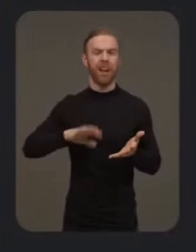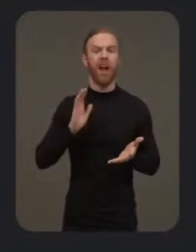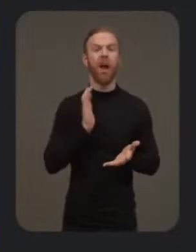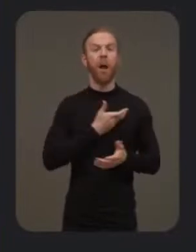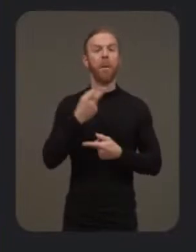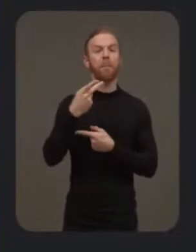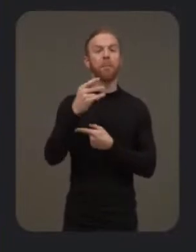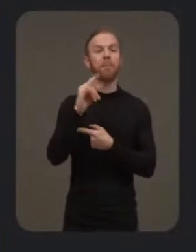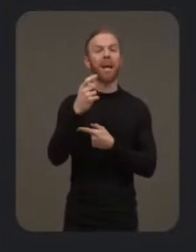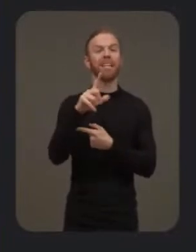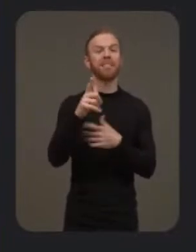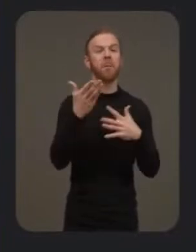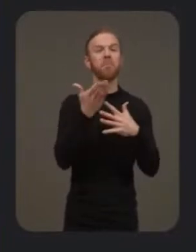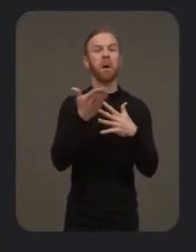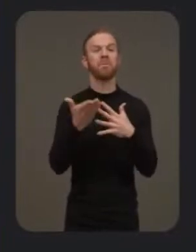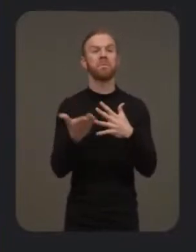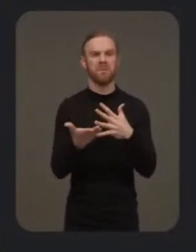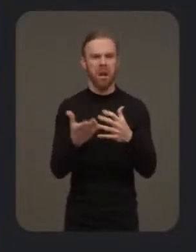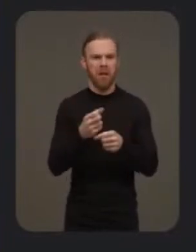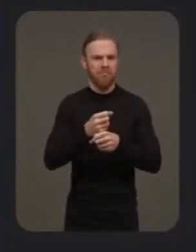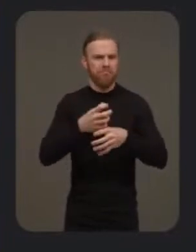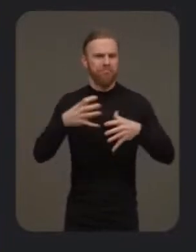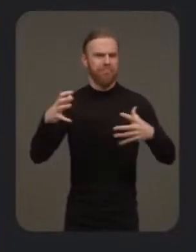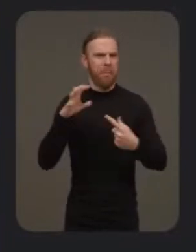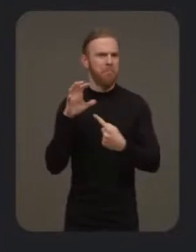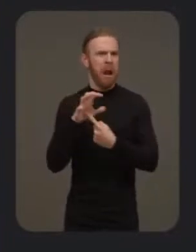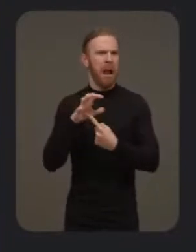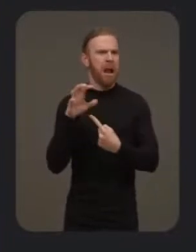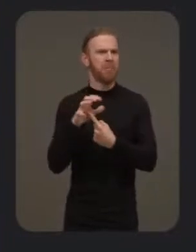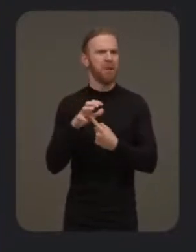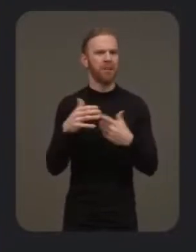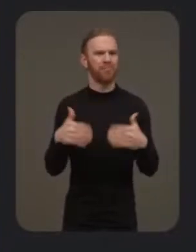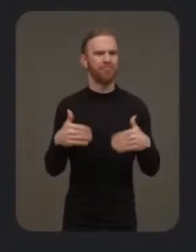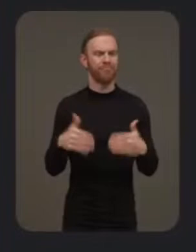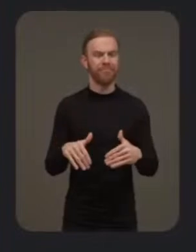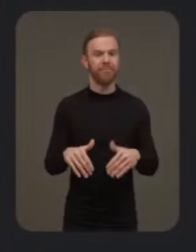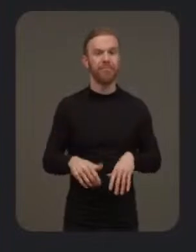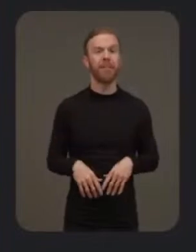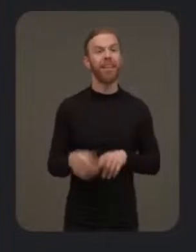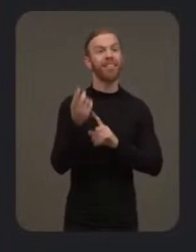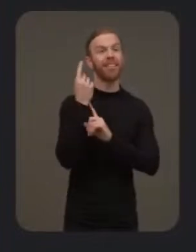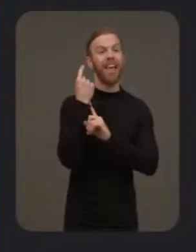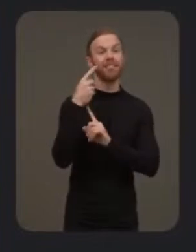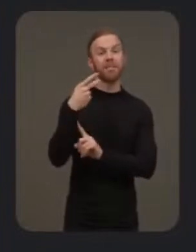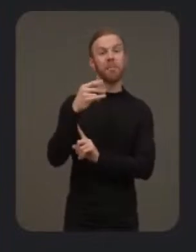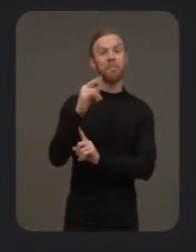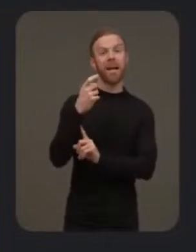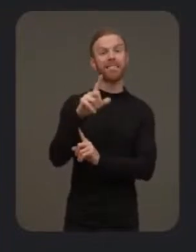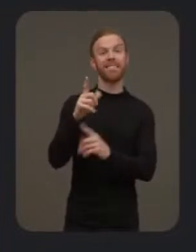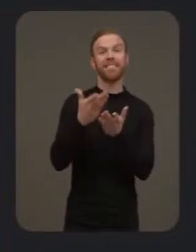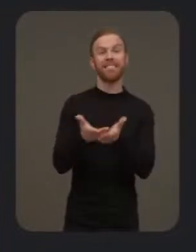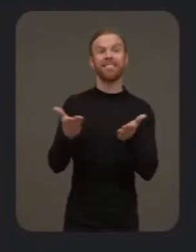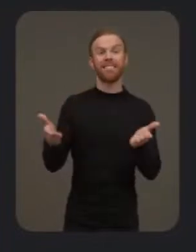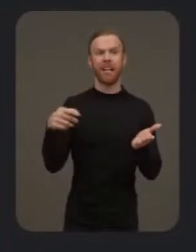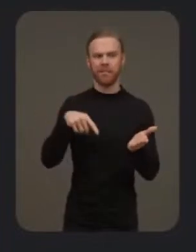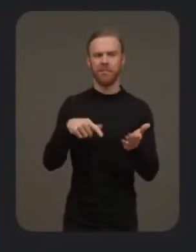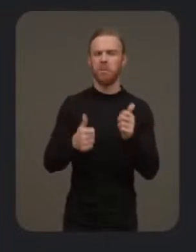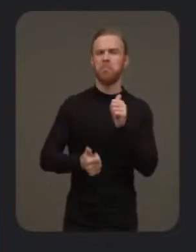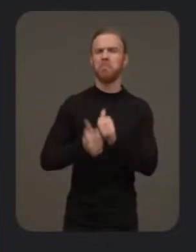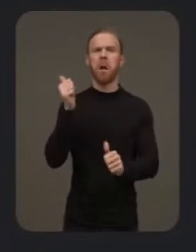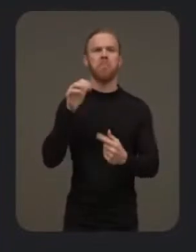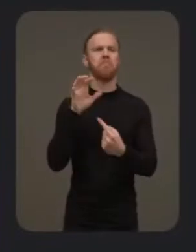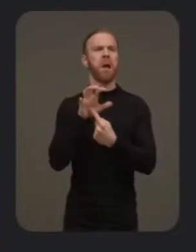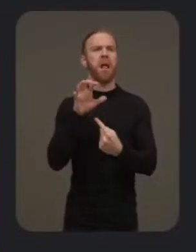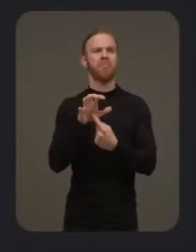our Pixel portfolio keeps growing in popularity. Last year's Pixel devices are our most